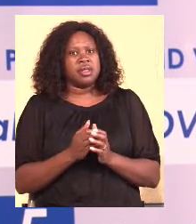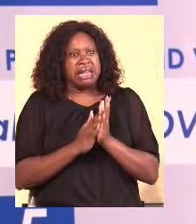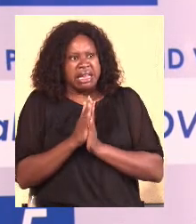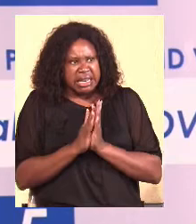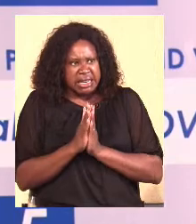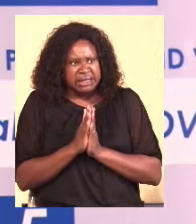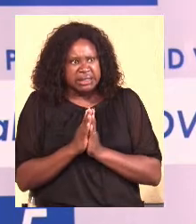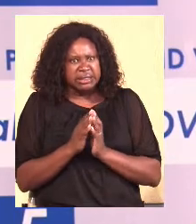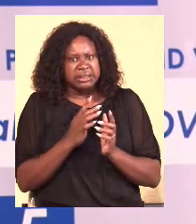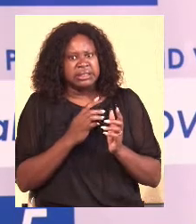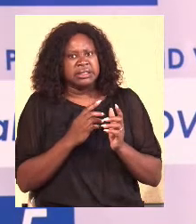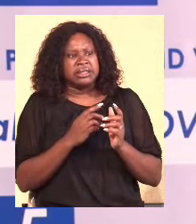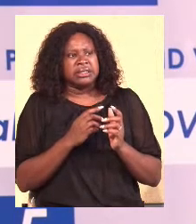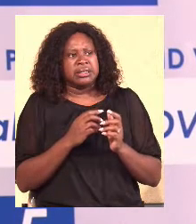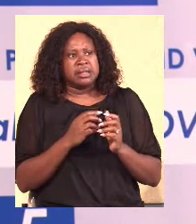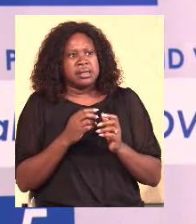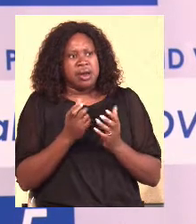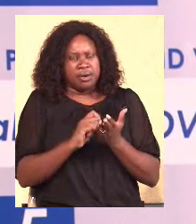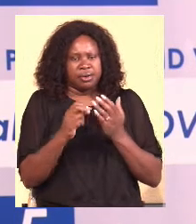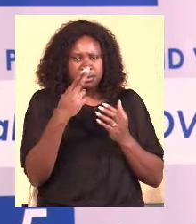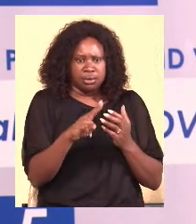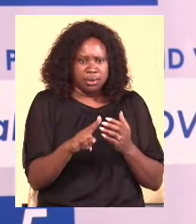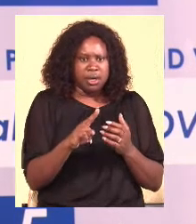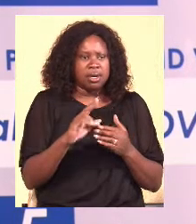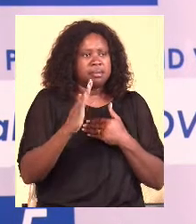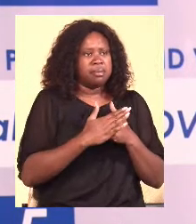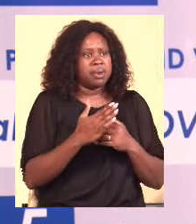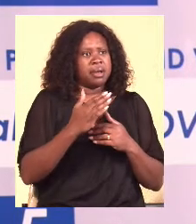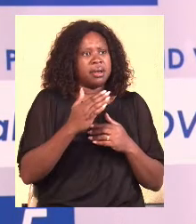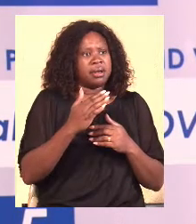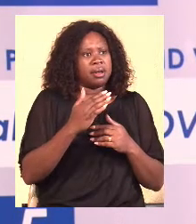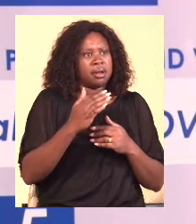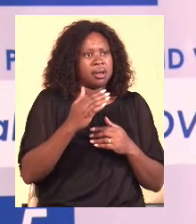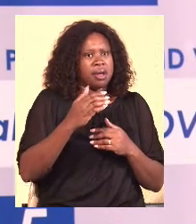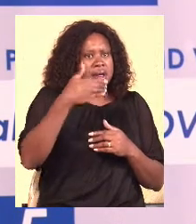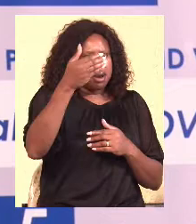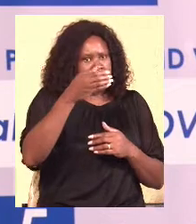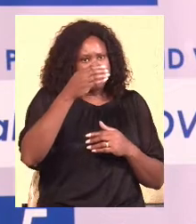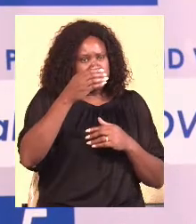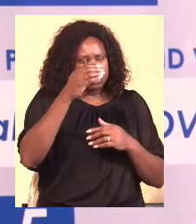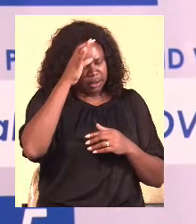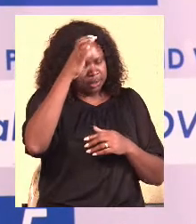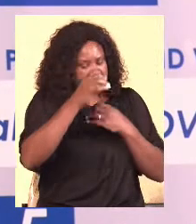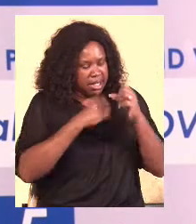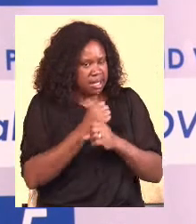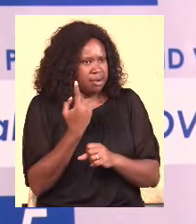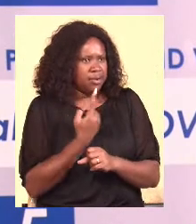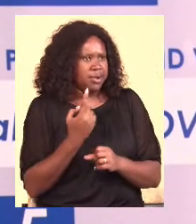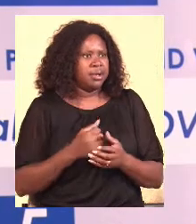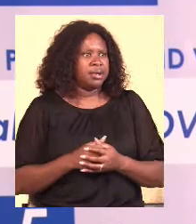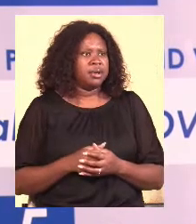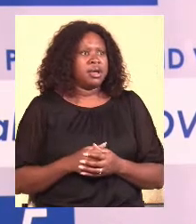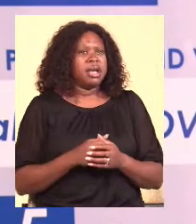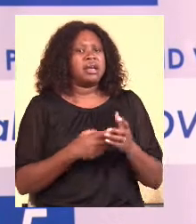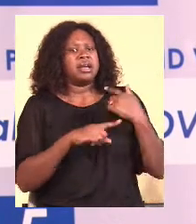in deregistering and just coming back the next academic year when all has settled down and redoing these subjects or re-registering for these